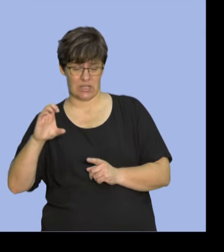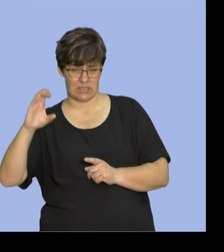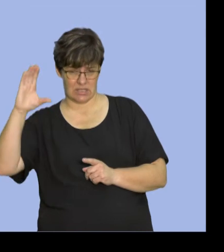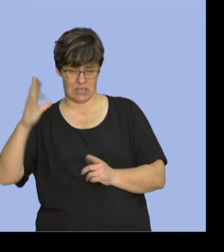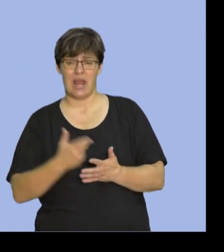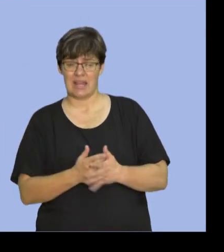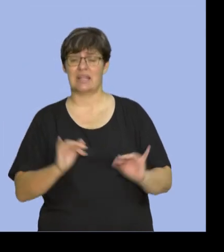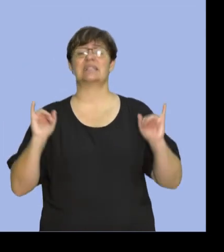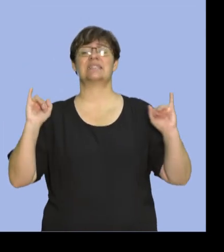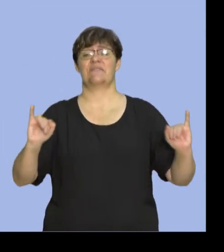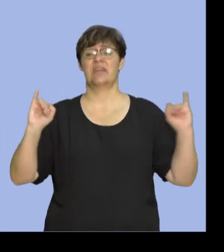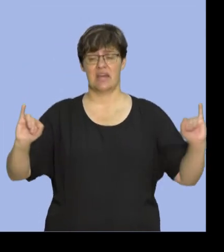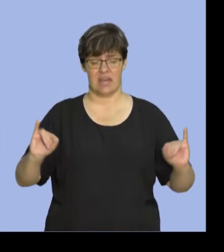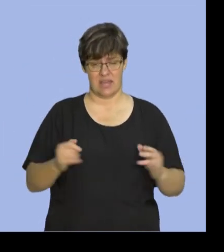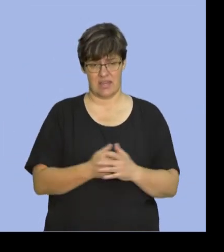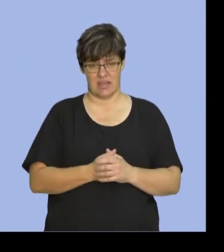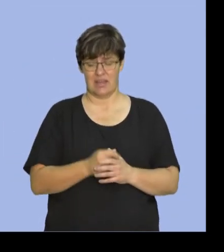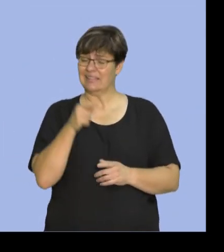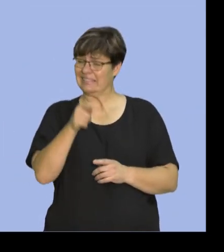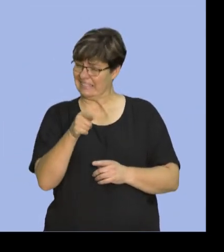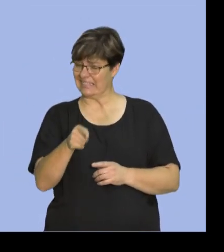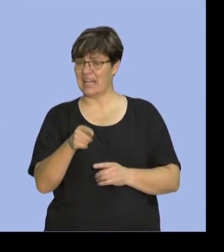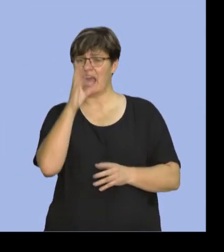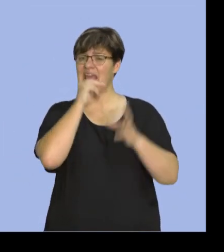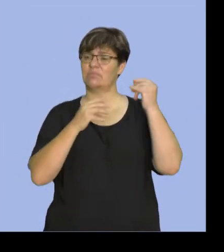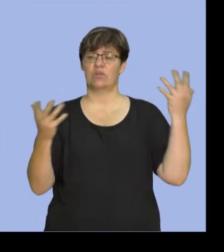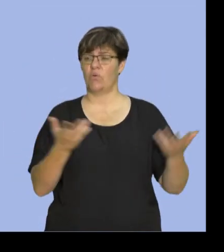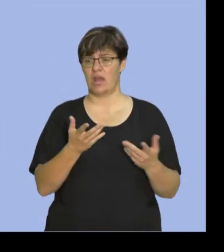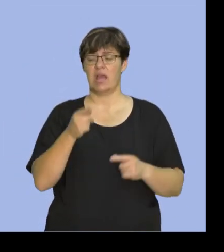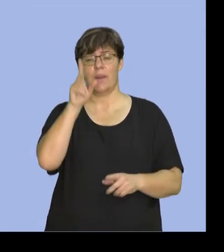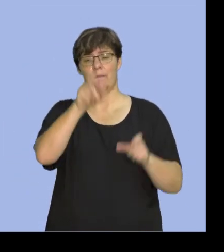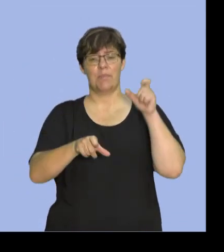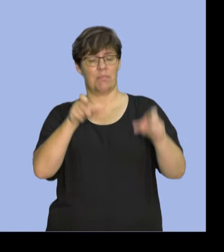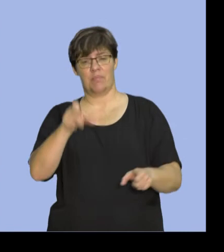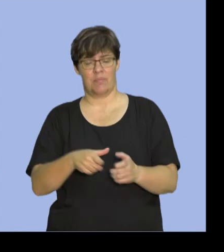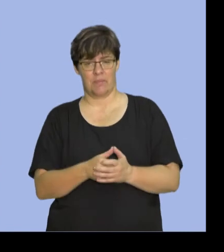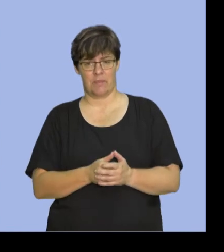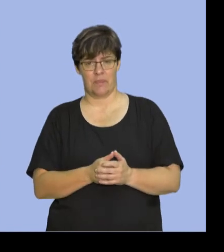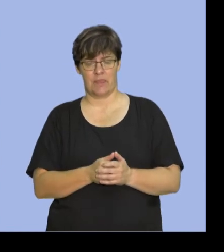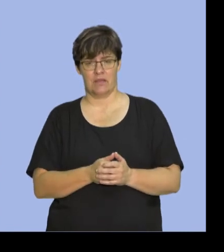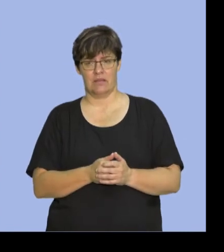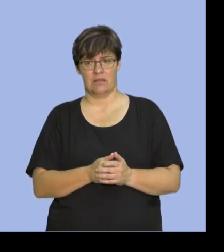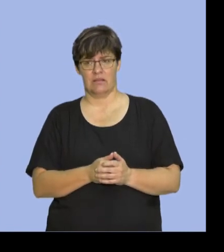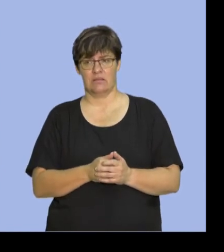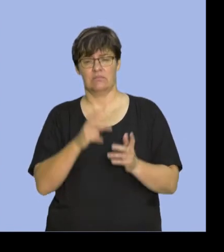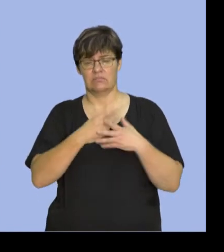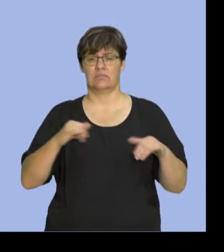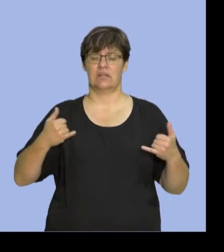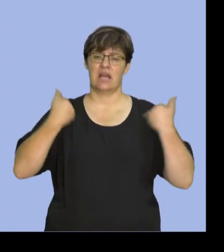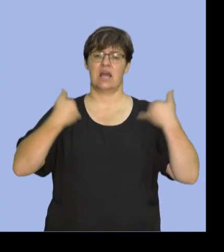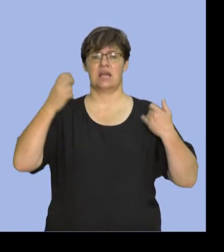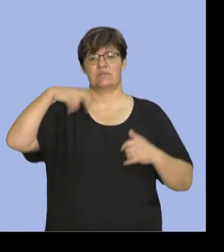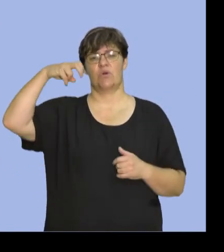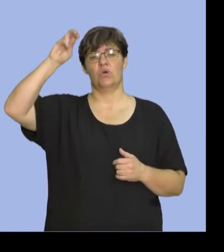severe hypothermia, and this is often experienced where people have ended up in adventure sports where they're exposed